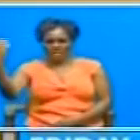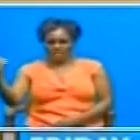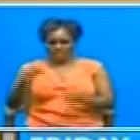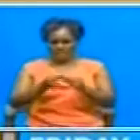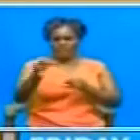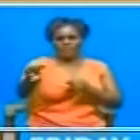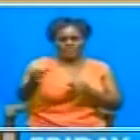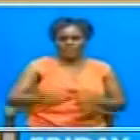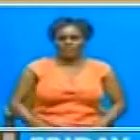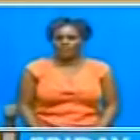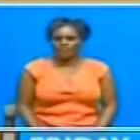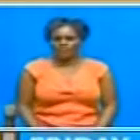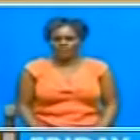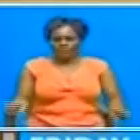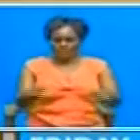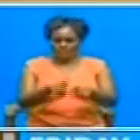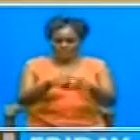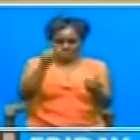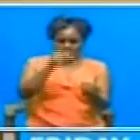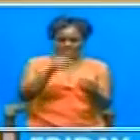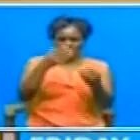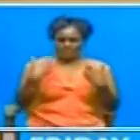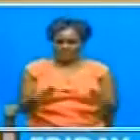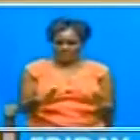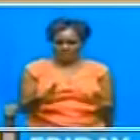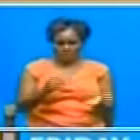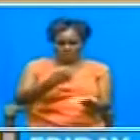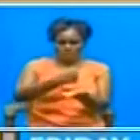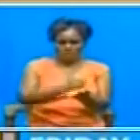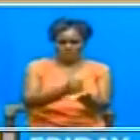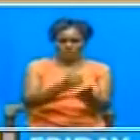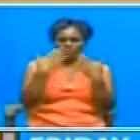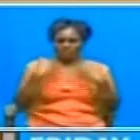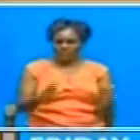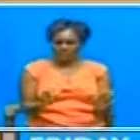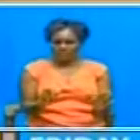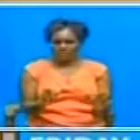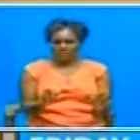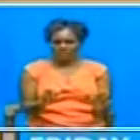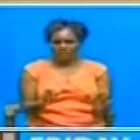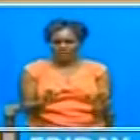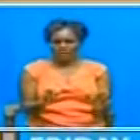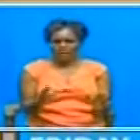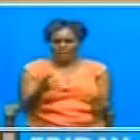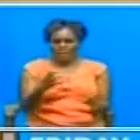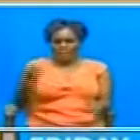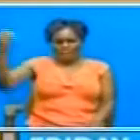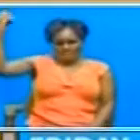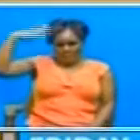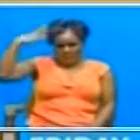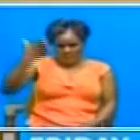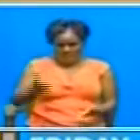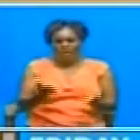kilometers, and we have tested, commissioned, and energized. Power now